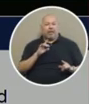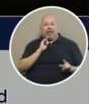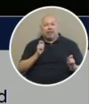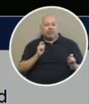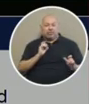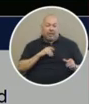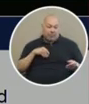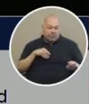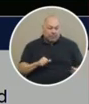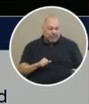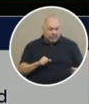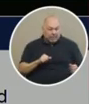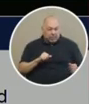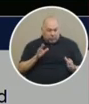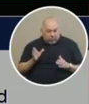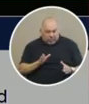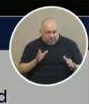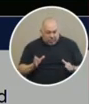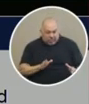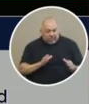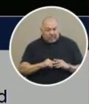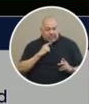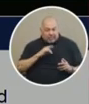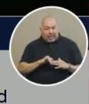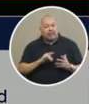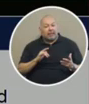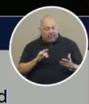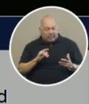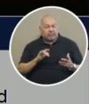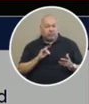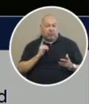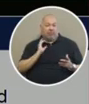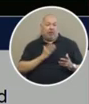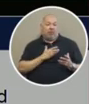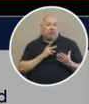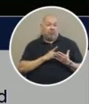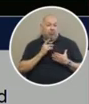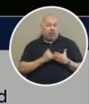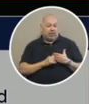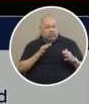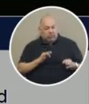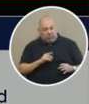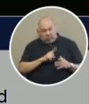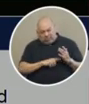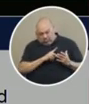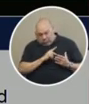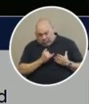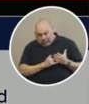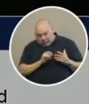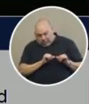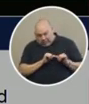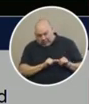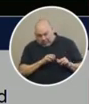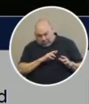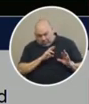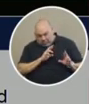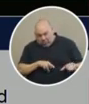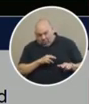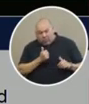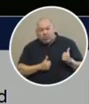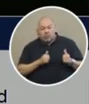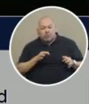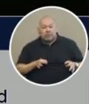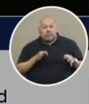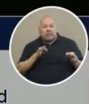Adjusting our spending strategically, as the city manager mentioned, as well on those capital projects. So determining what projects continue to move forward, which ones get